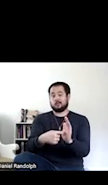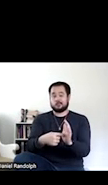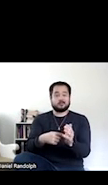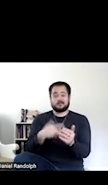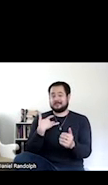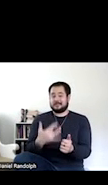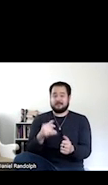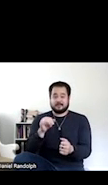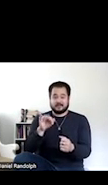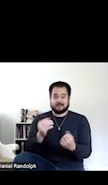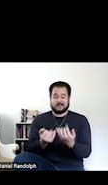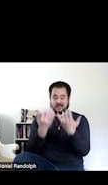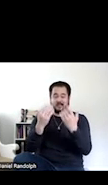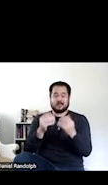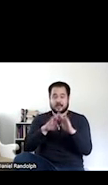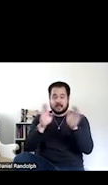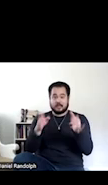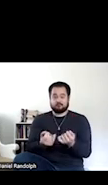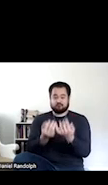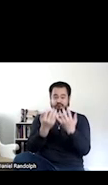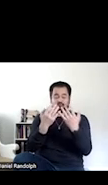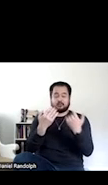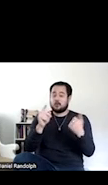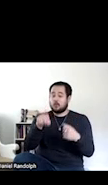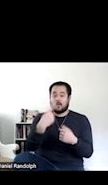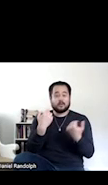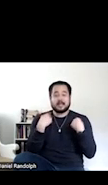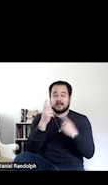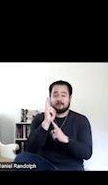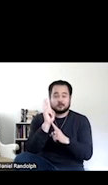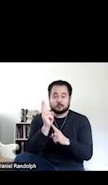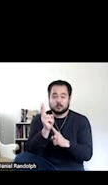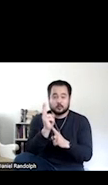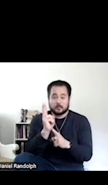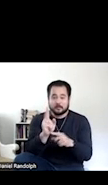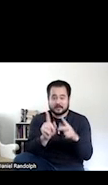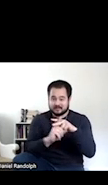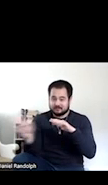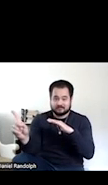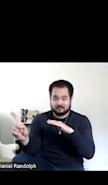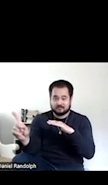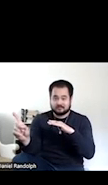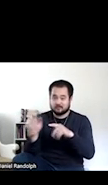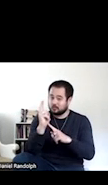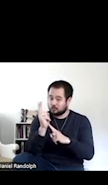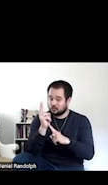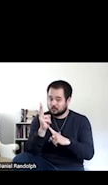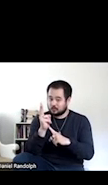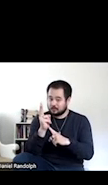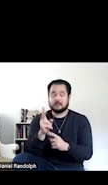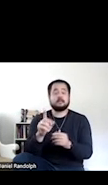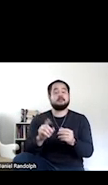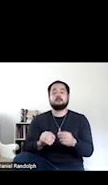burning house, and smoke alarms will make that even better and safer for many of individuals out there.